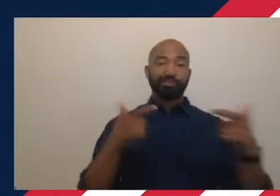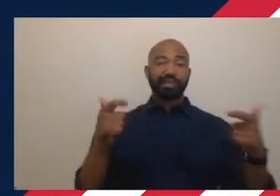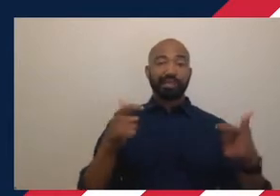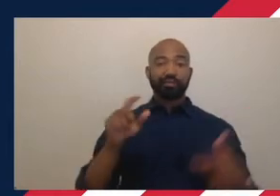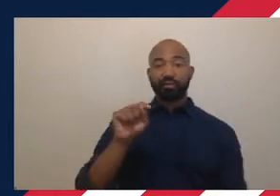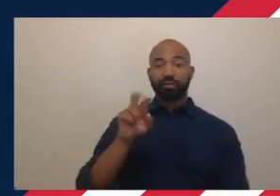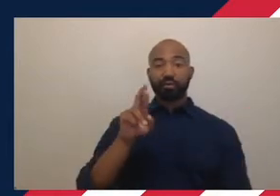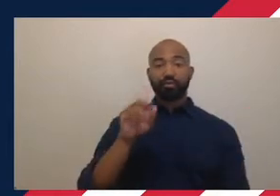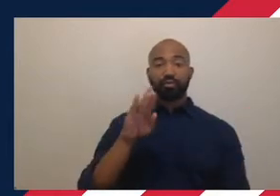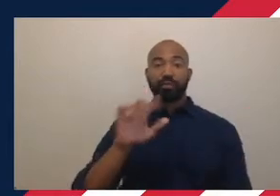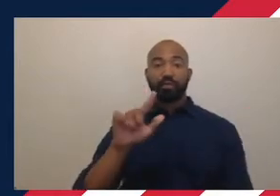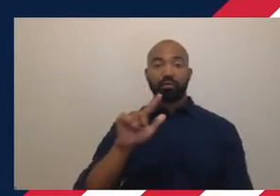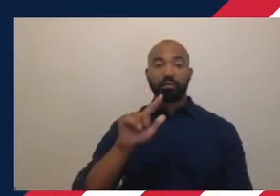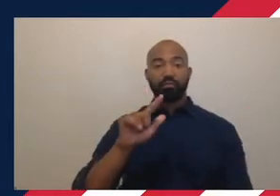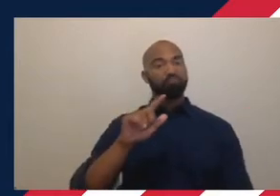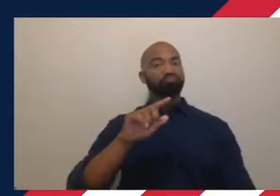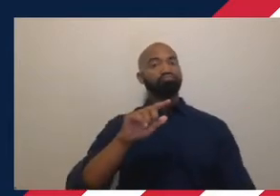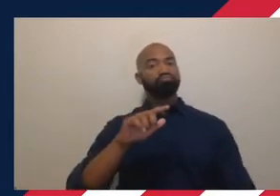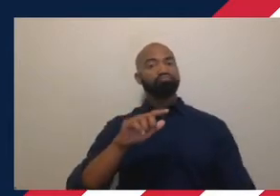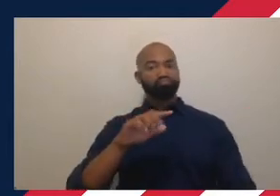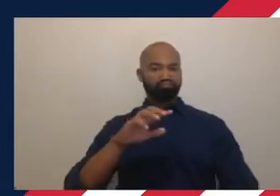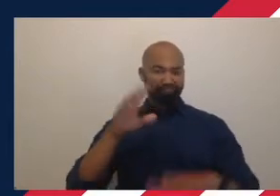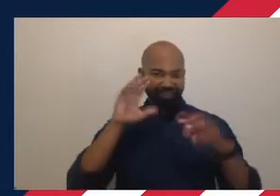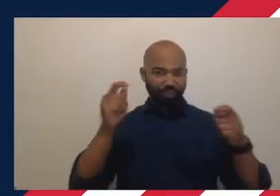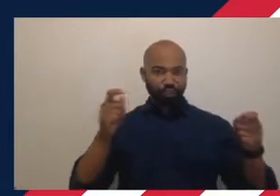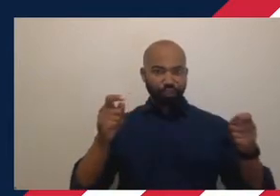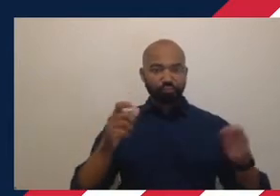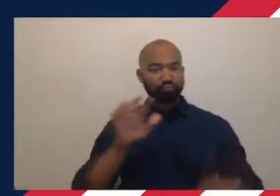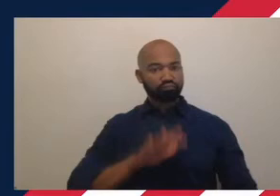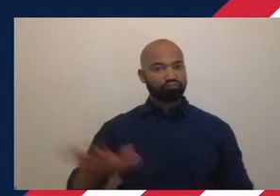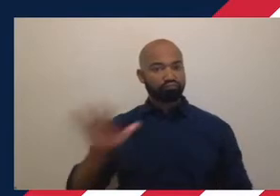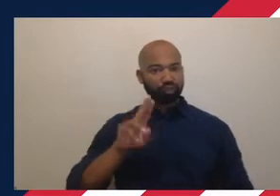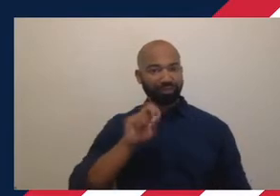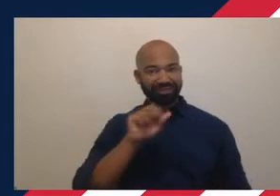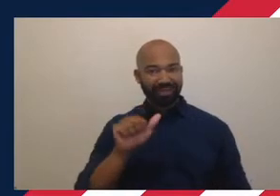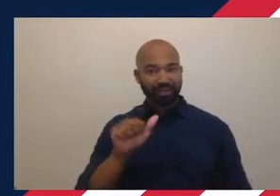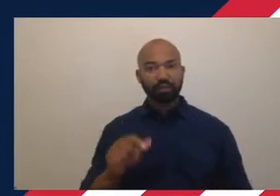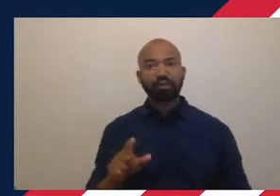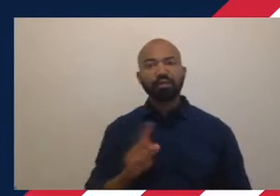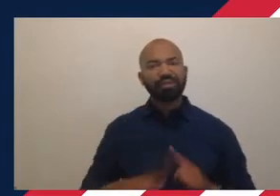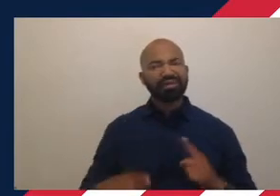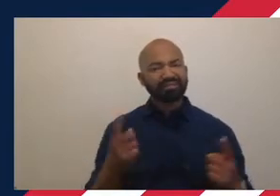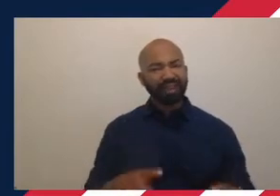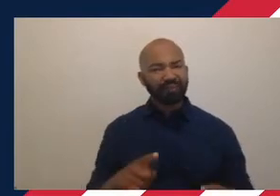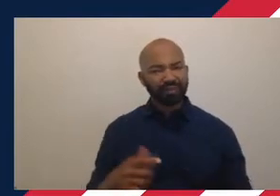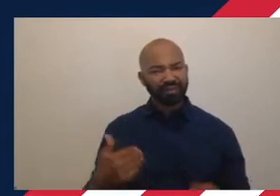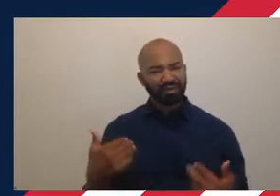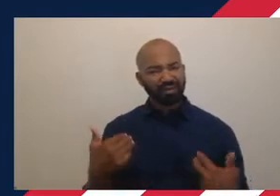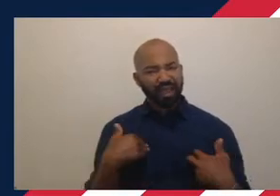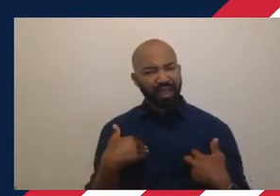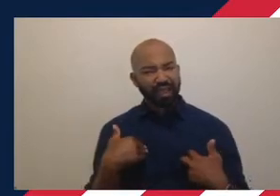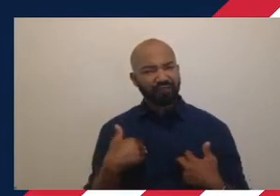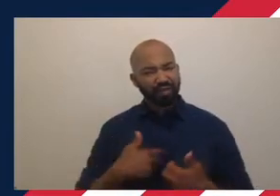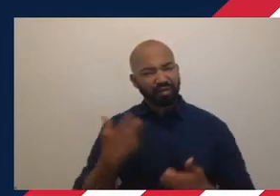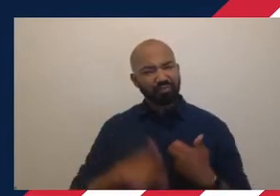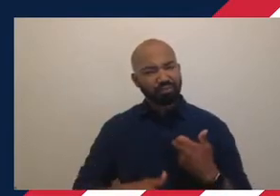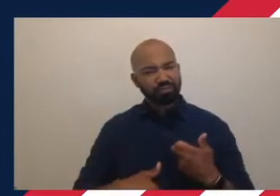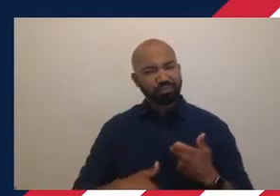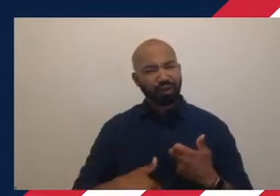country. But we have a hard time developing and improving the quality of life